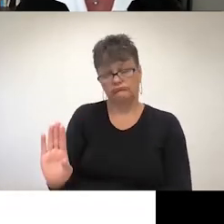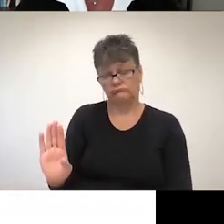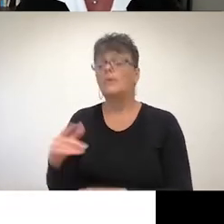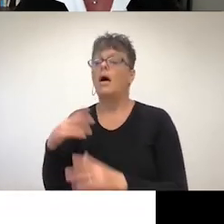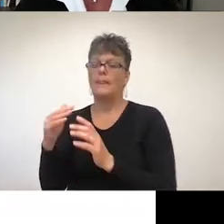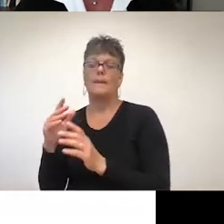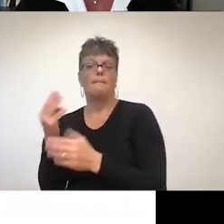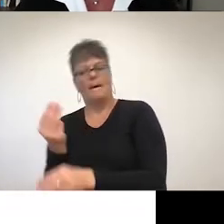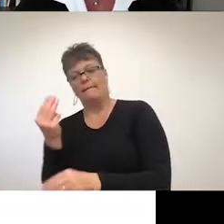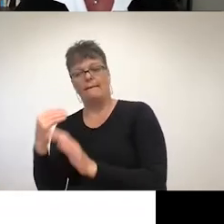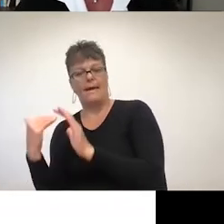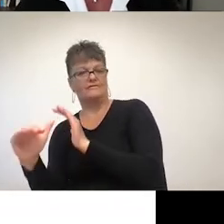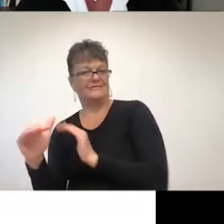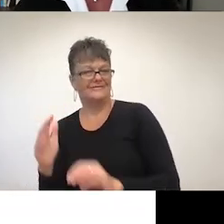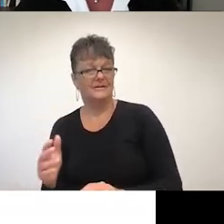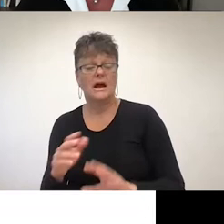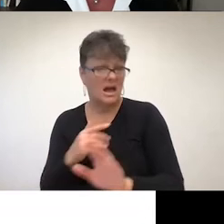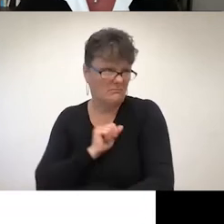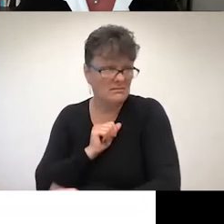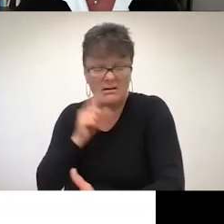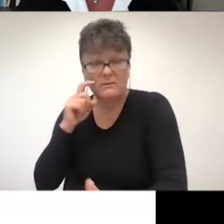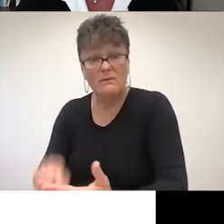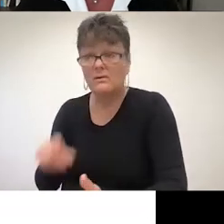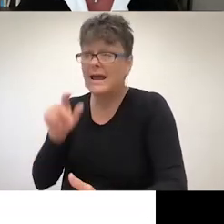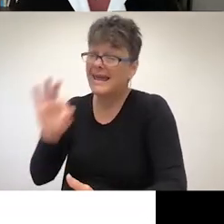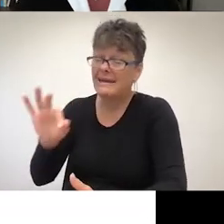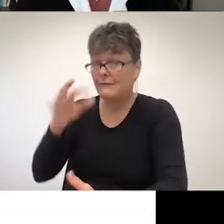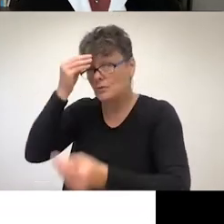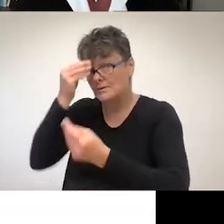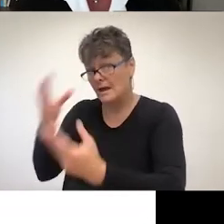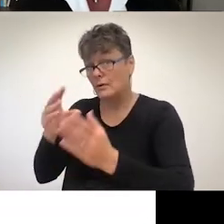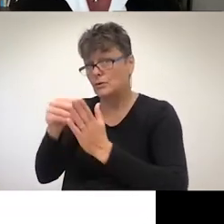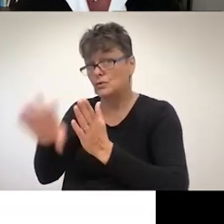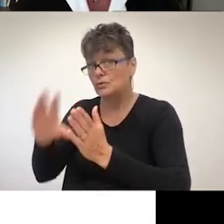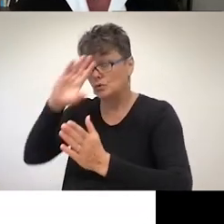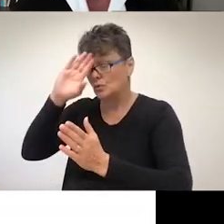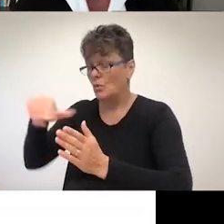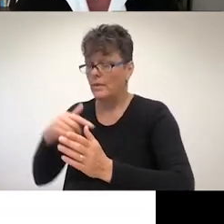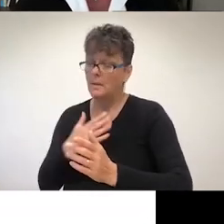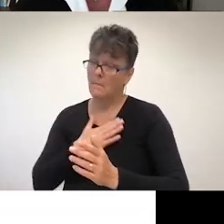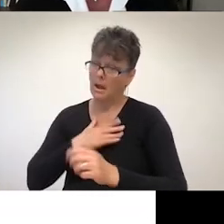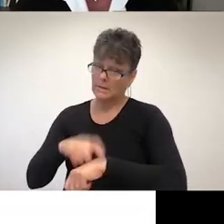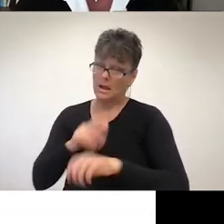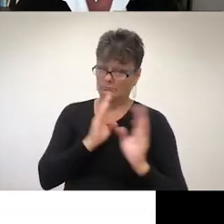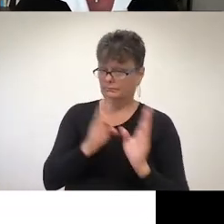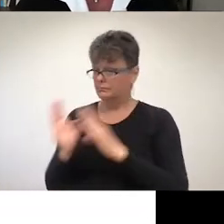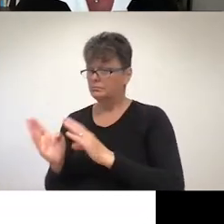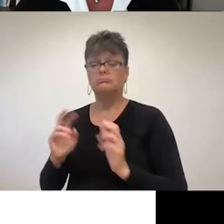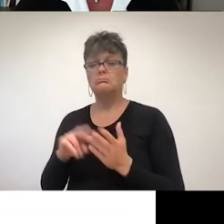found is that as long as we're telling our students when they can expect to hear from us, they're fine. You know, same thing with an assignment